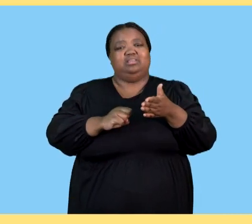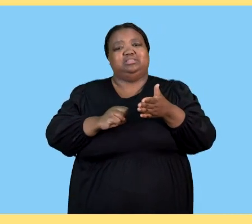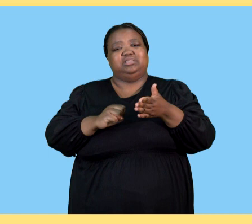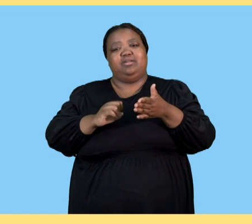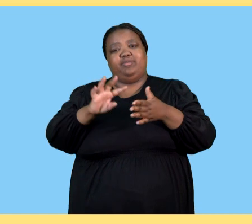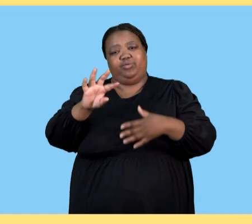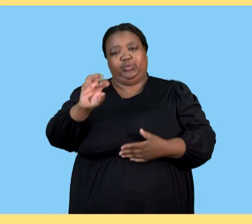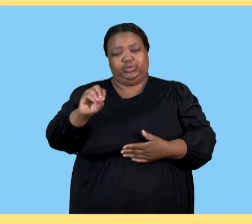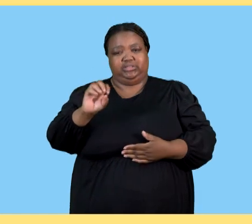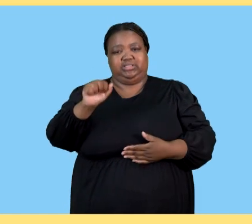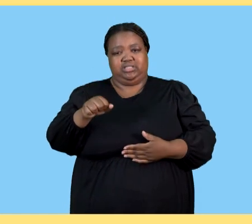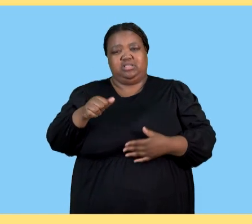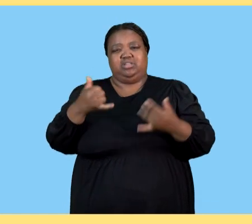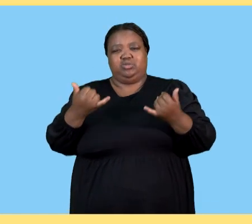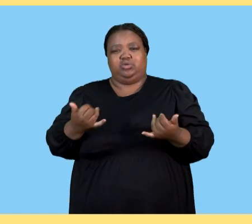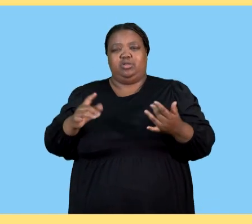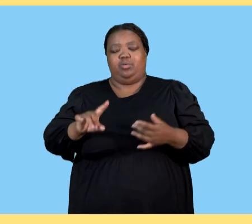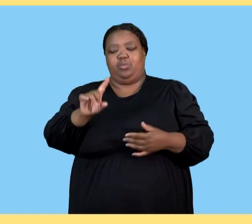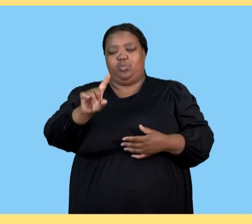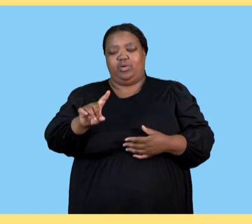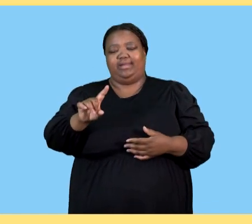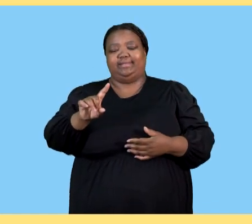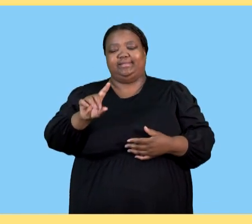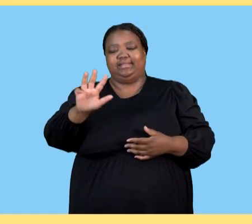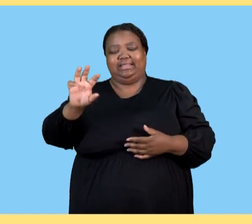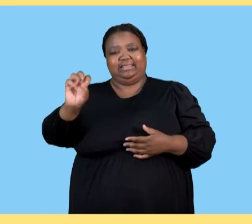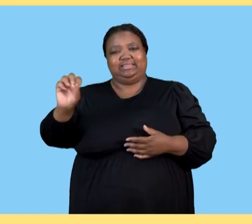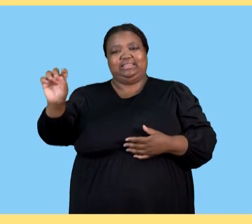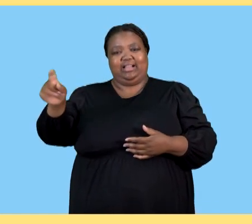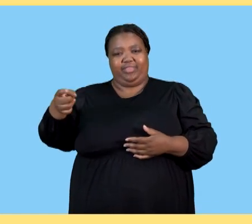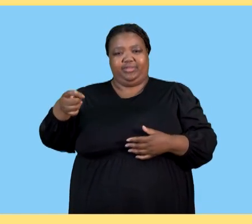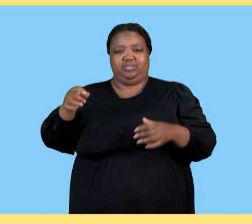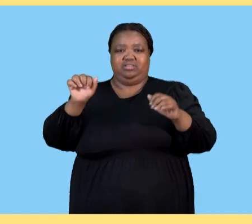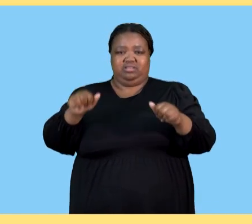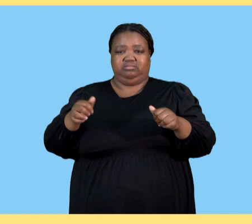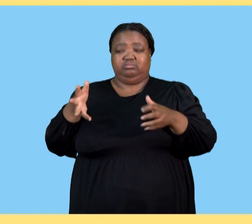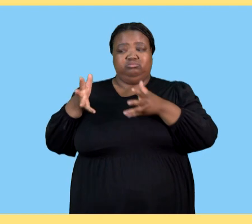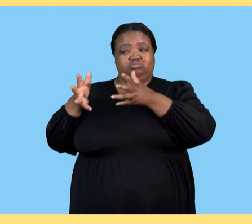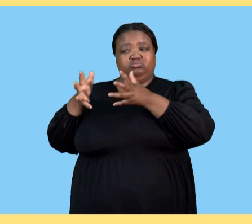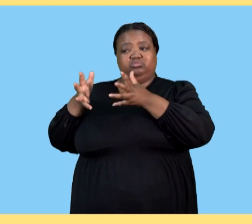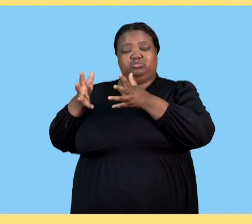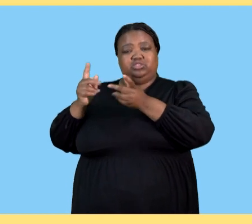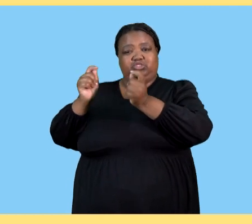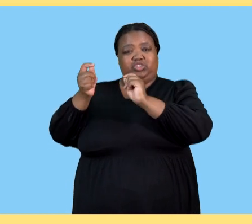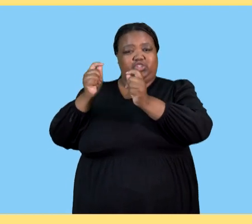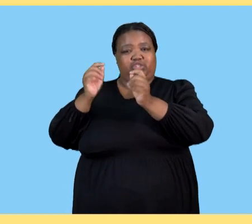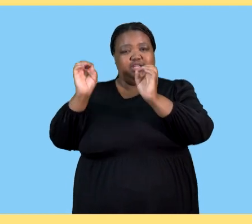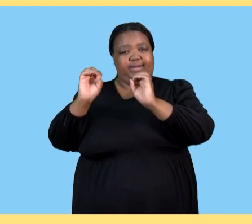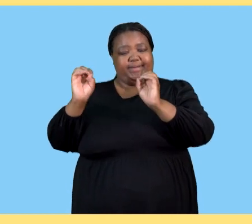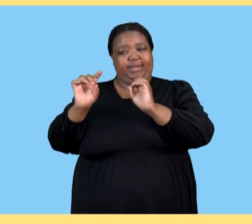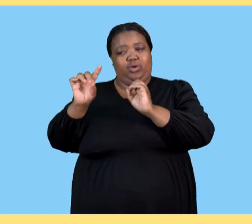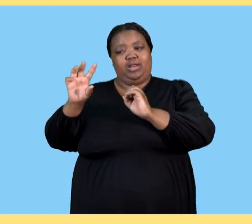here. 230 minus 40. I end up with 190,000. That becomes my